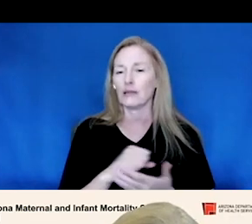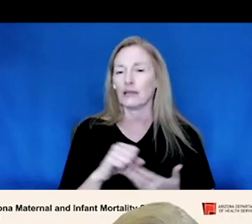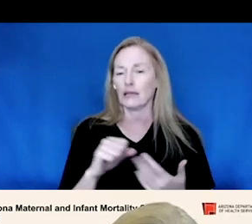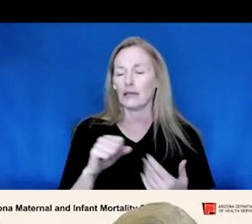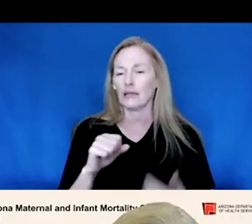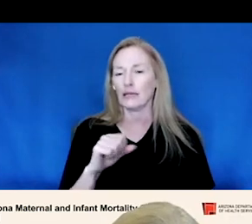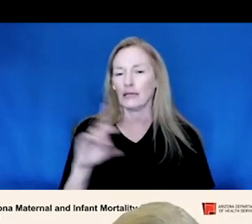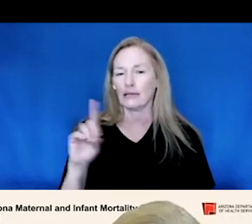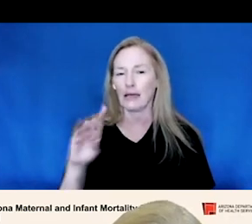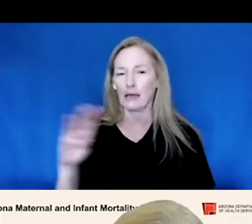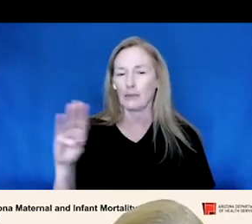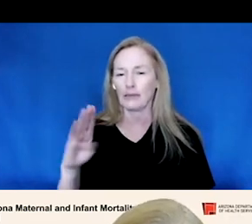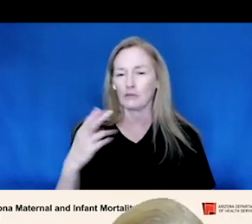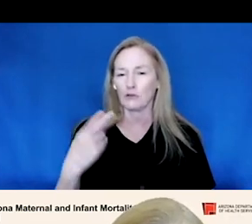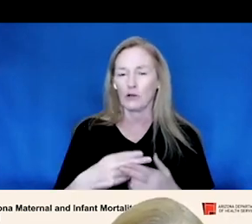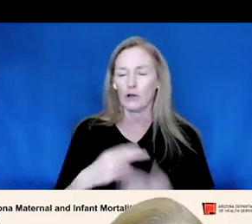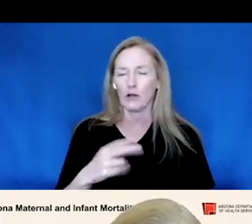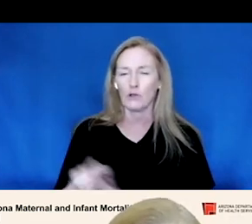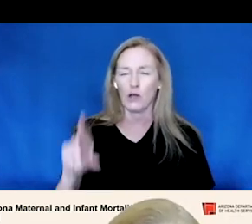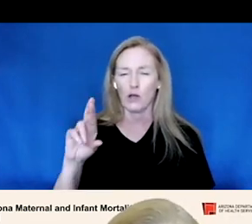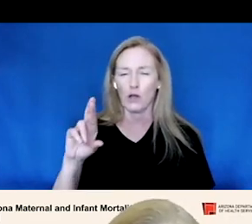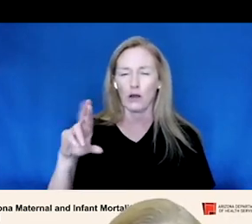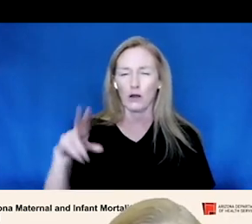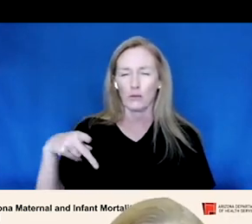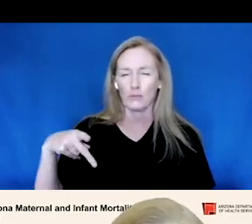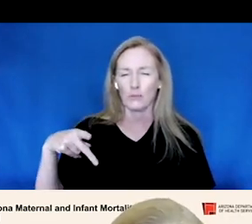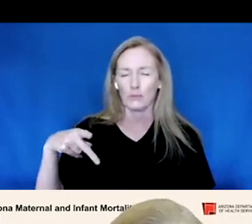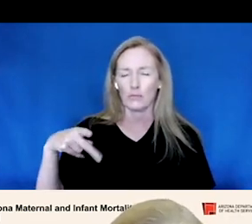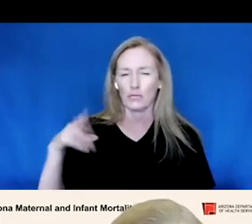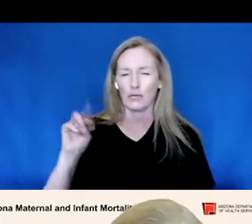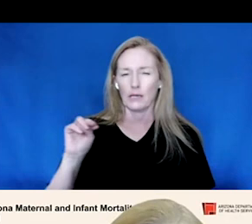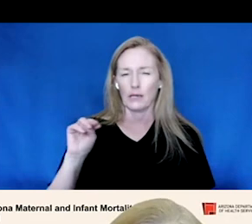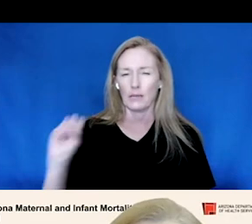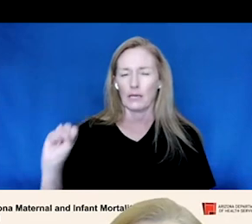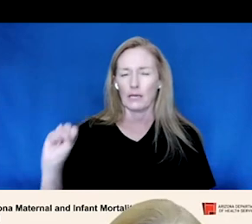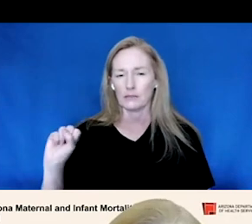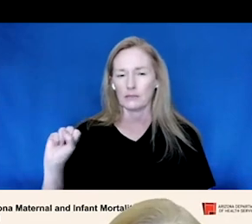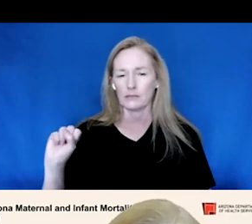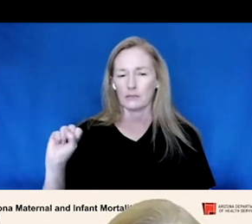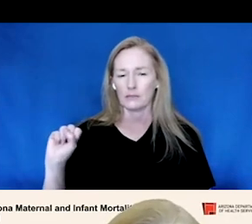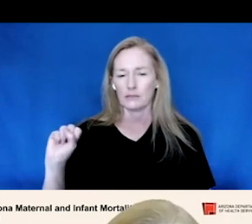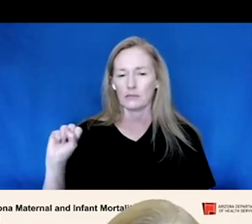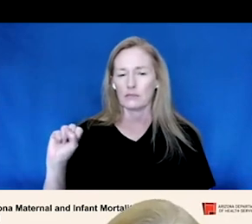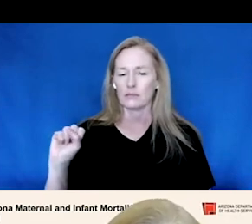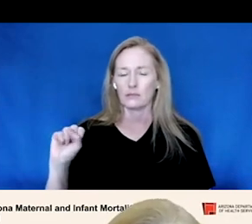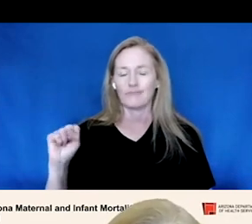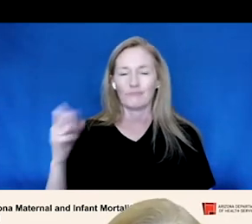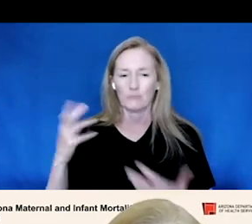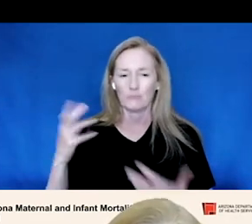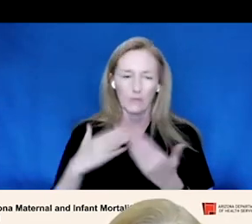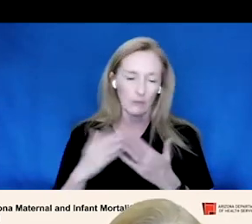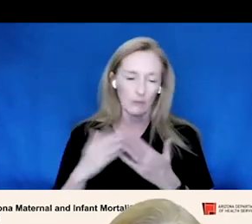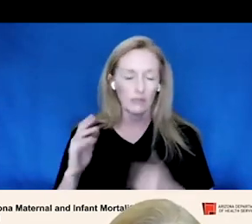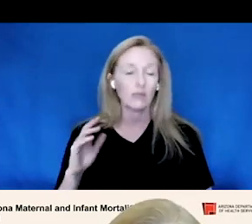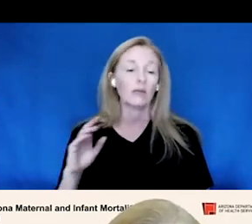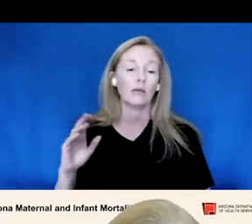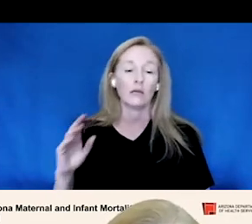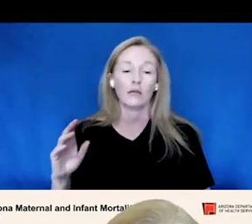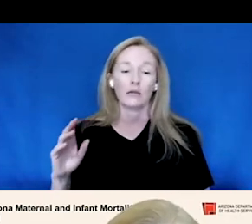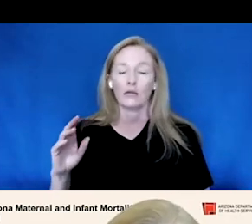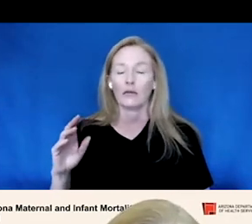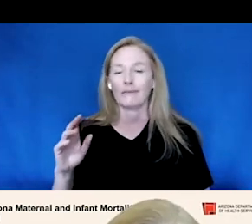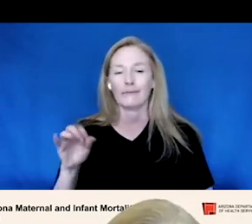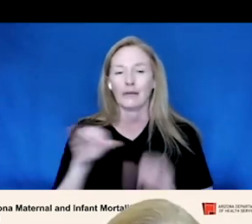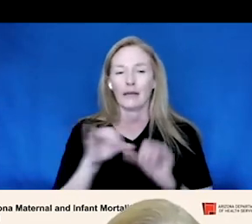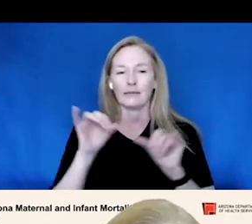RPMS, Resource Payment Management. Anyway, it's a system that's